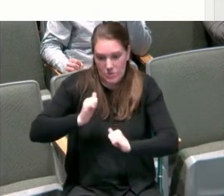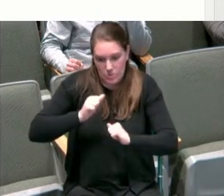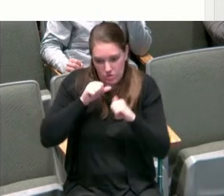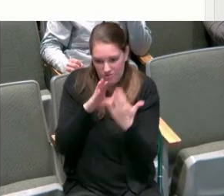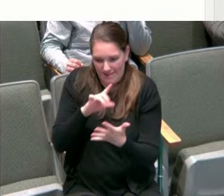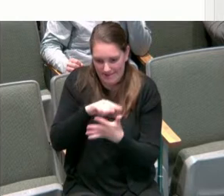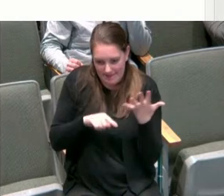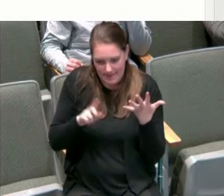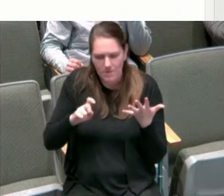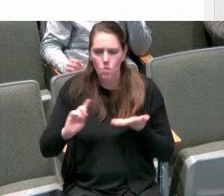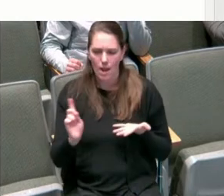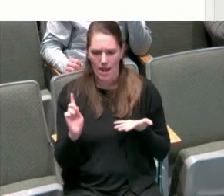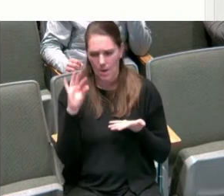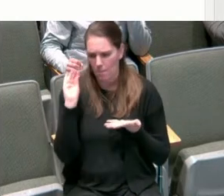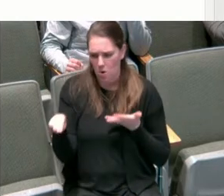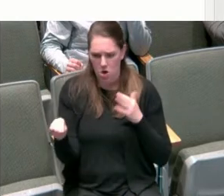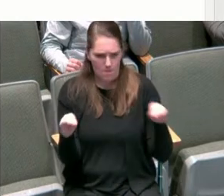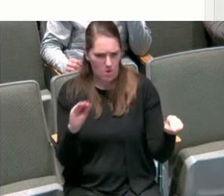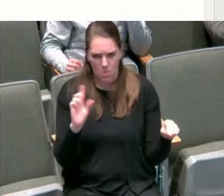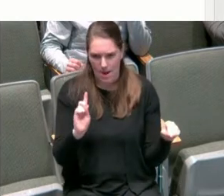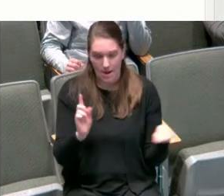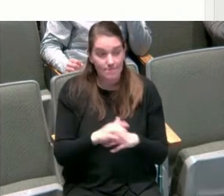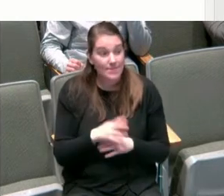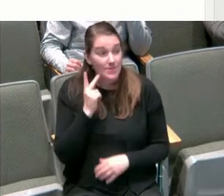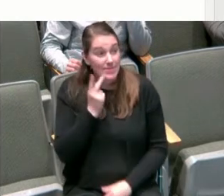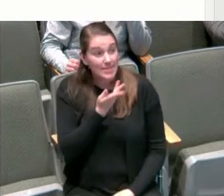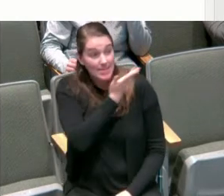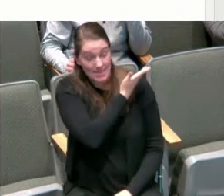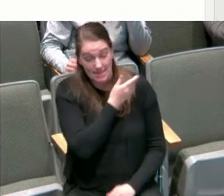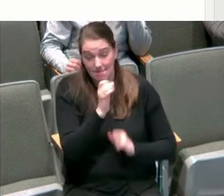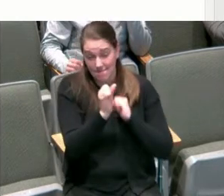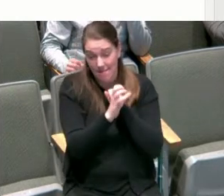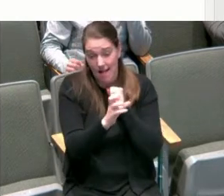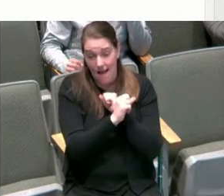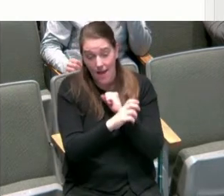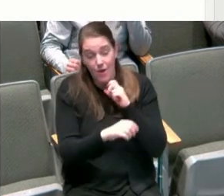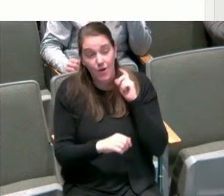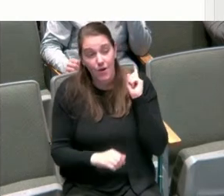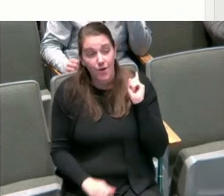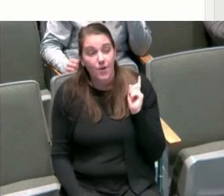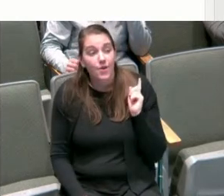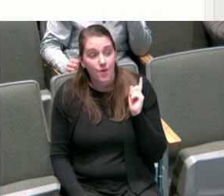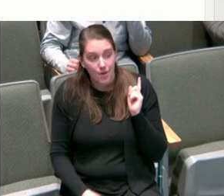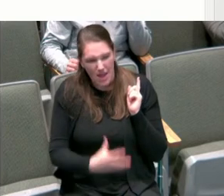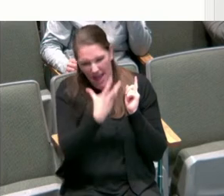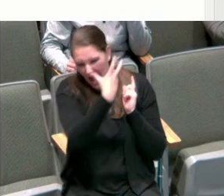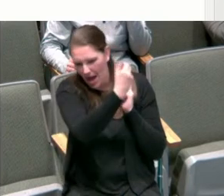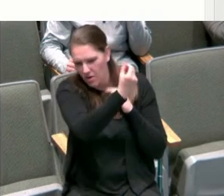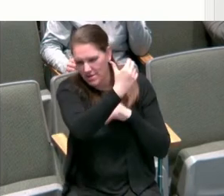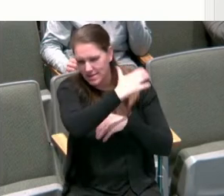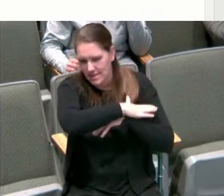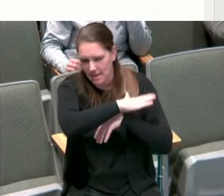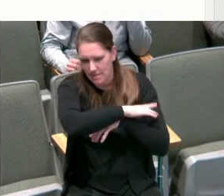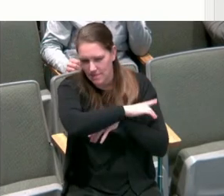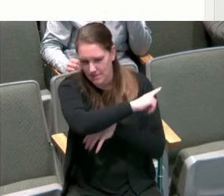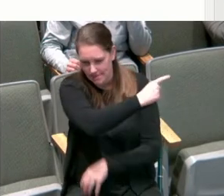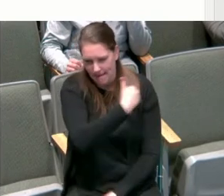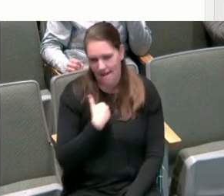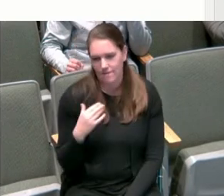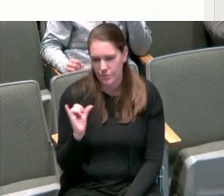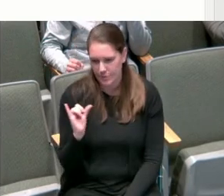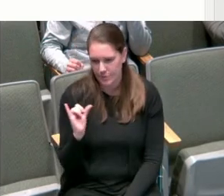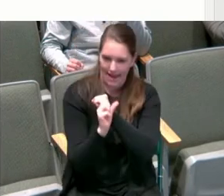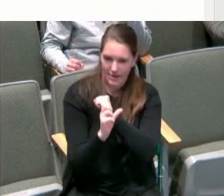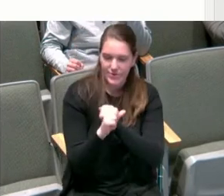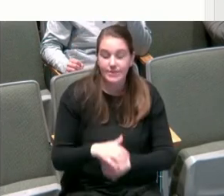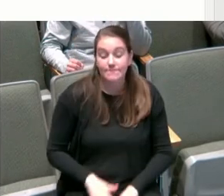located so as you see up here and you may see out on the in the tables out there uh the department of building